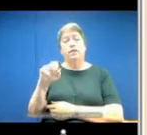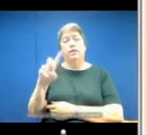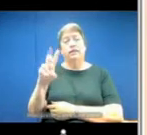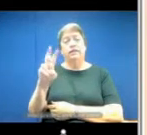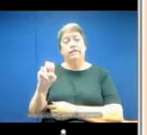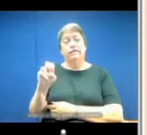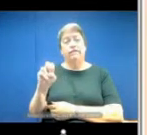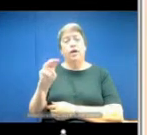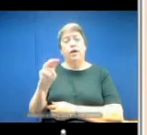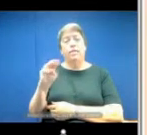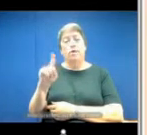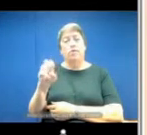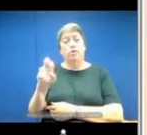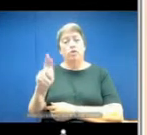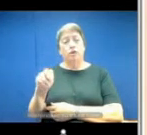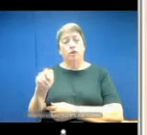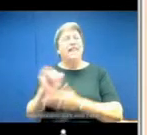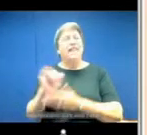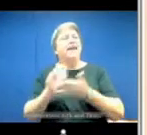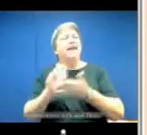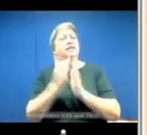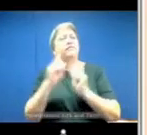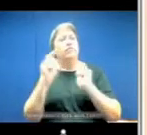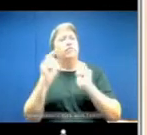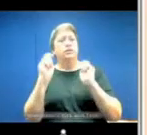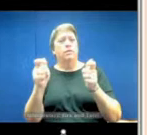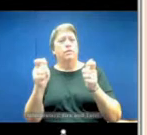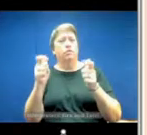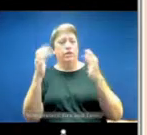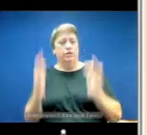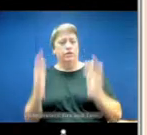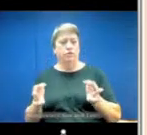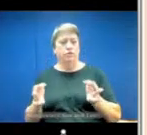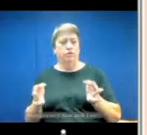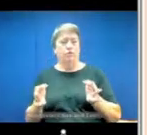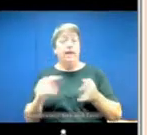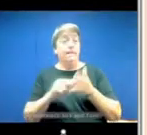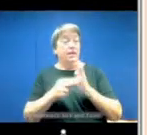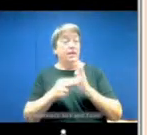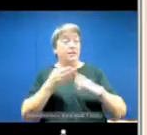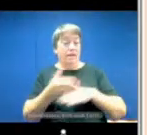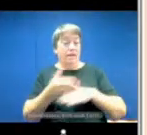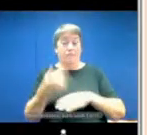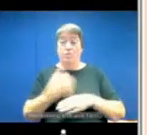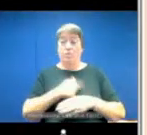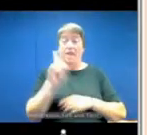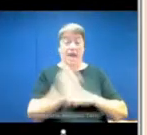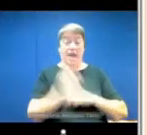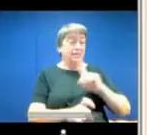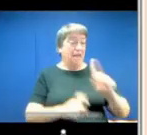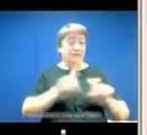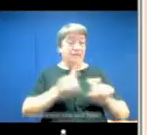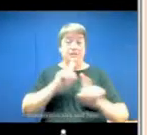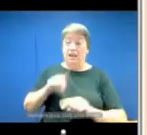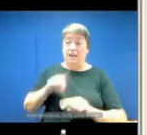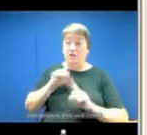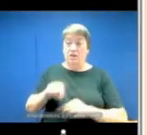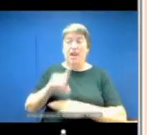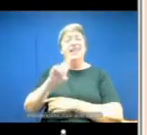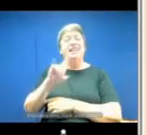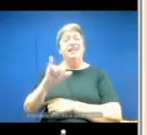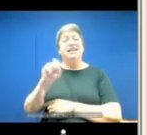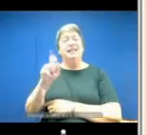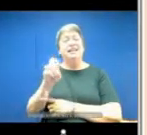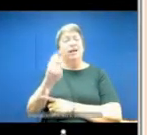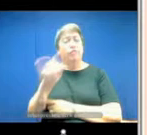judgment. And it essentially says, after this period of discovery, and after all your depositions have